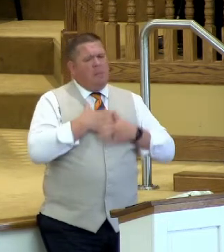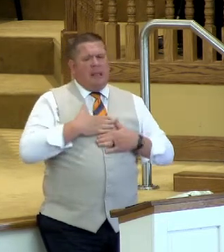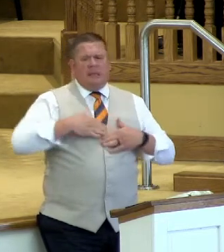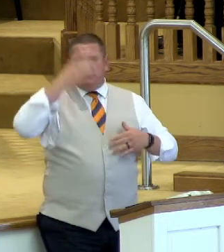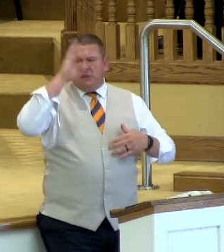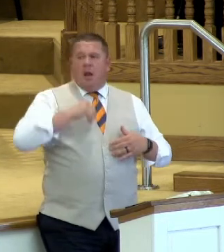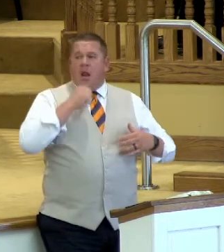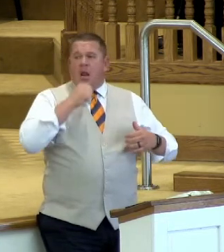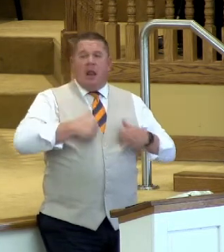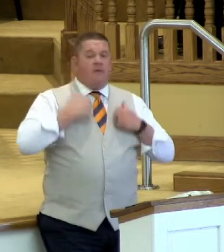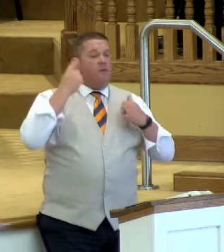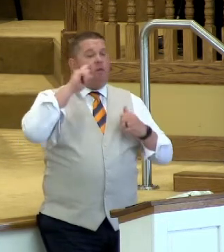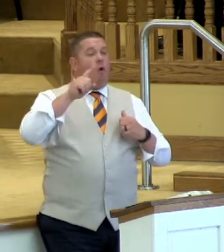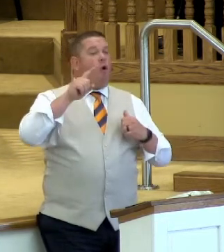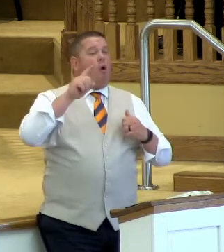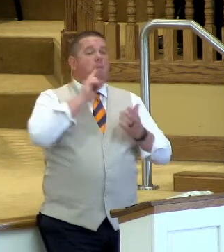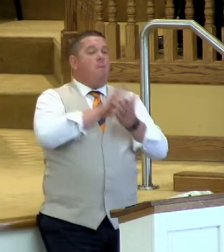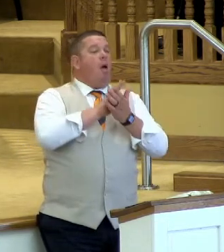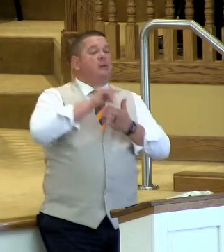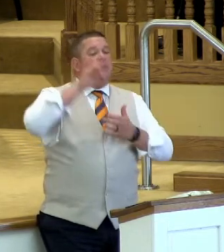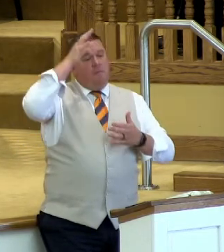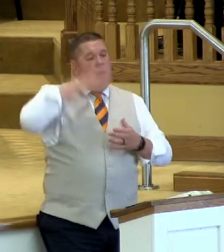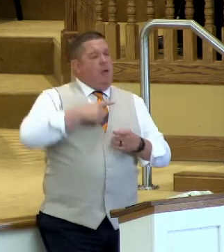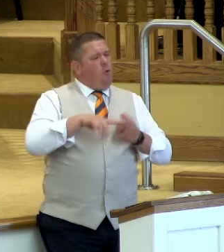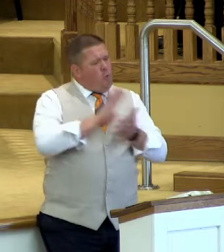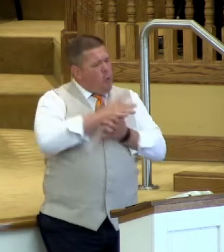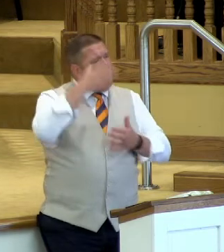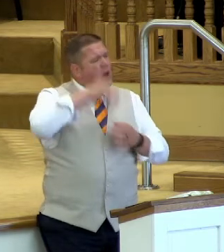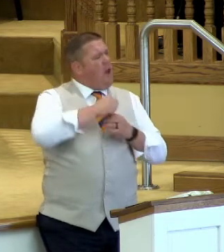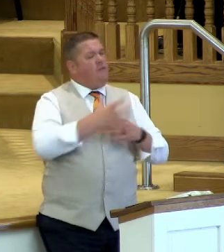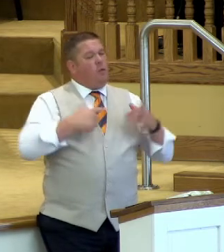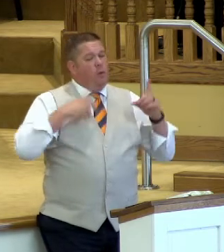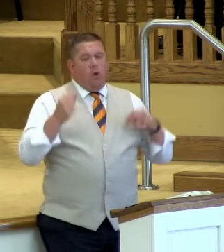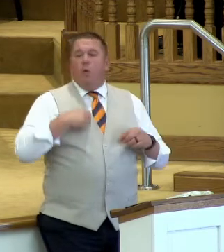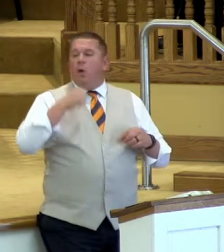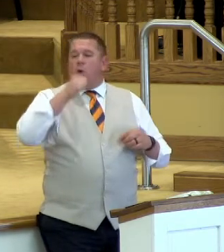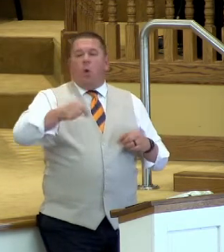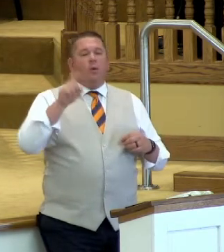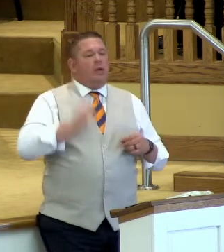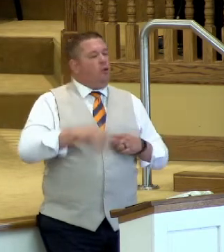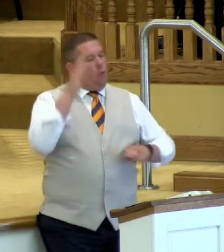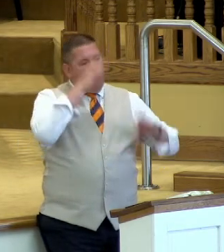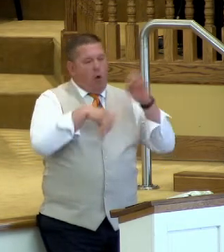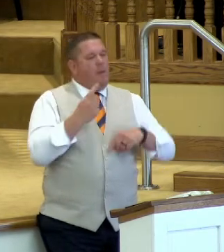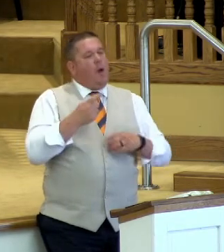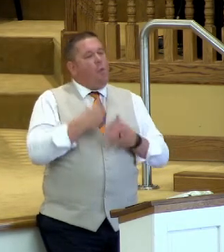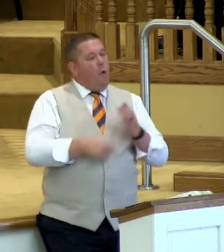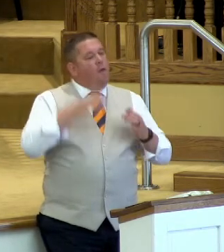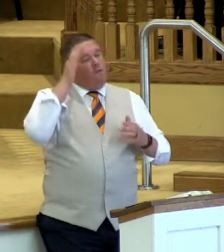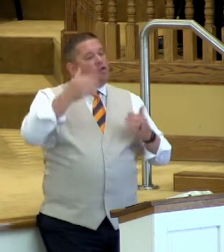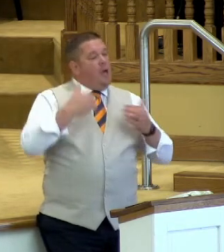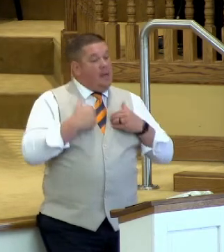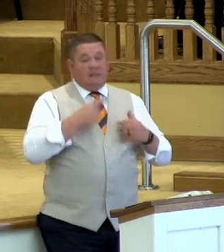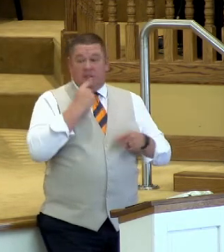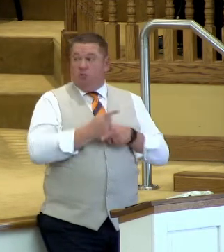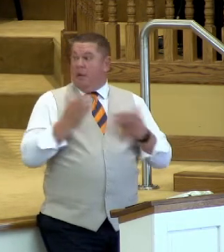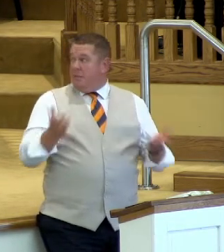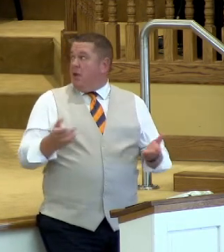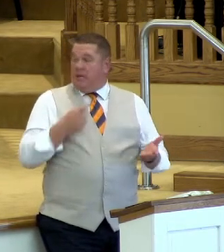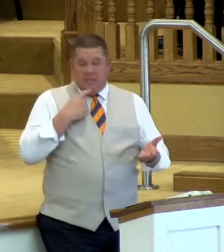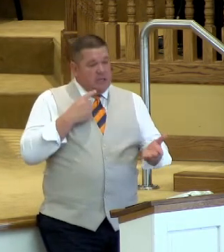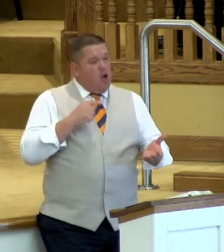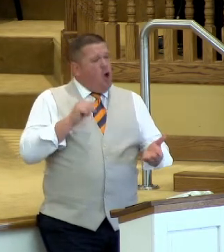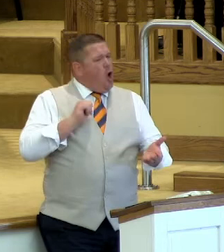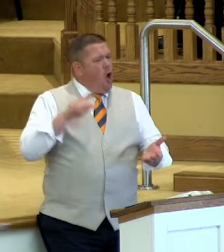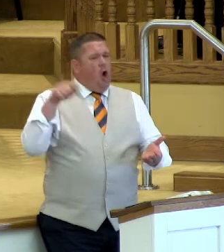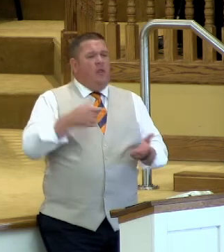God and we're not living for the applause of man, we're living to glorify God in everything we do, we don't need to worry about what the future has. It says right there